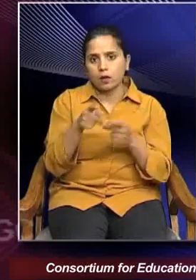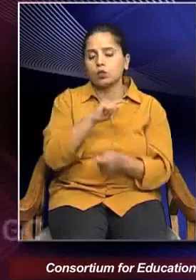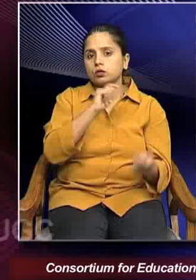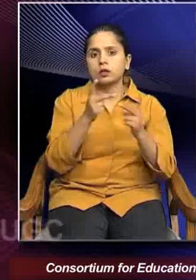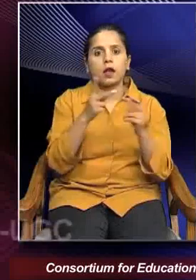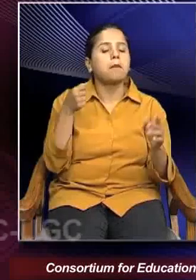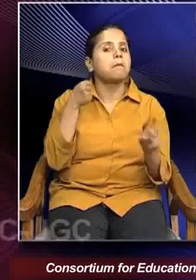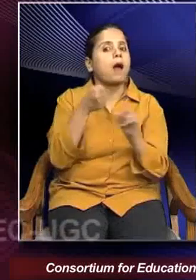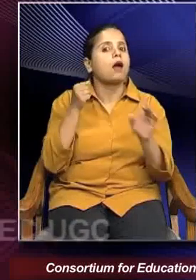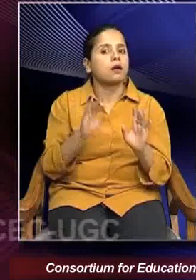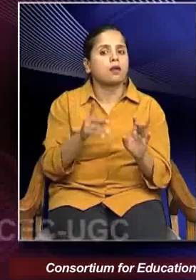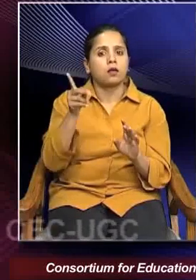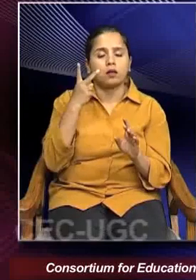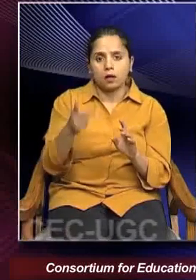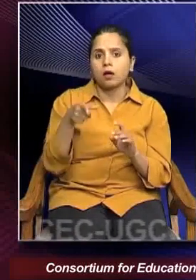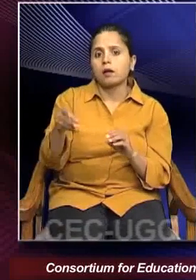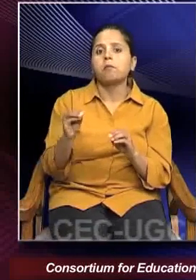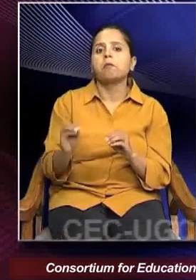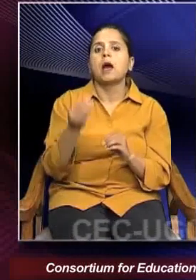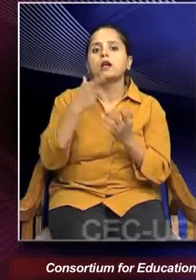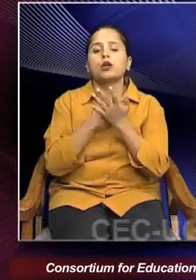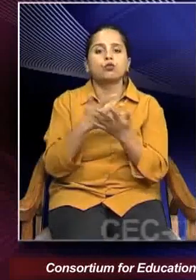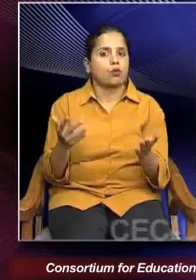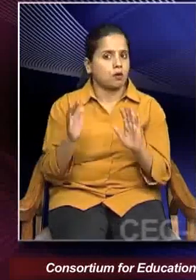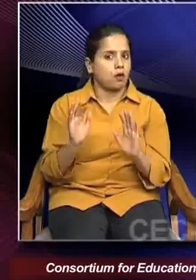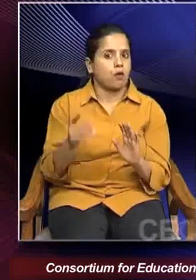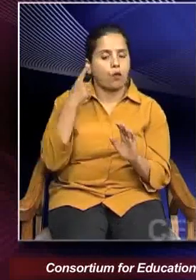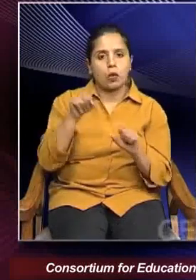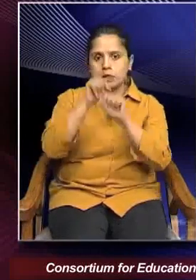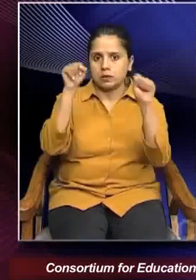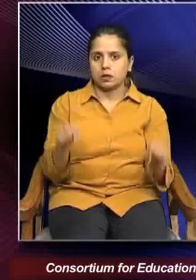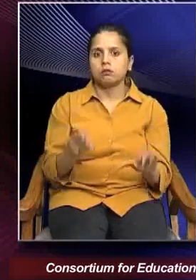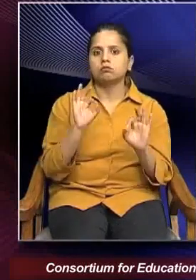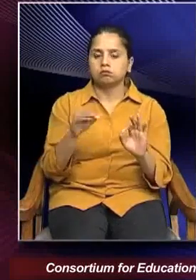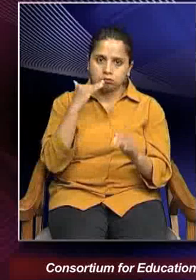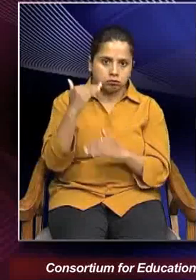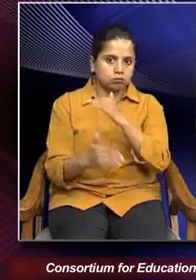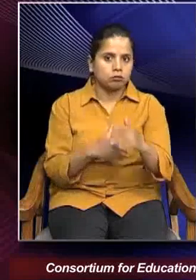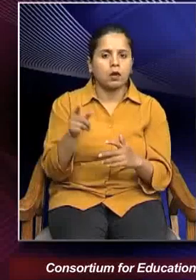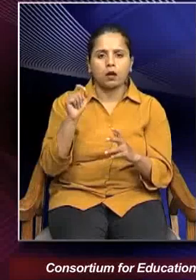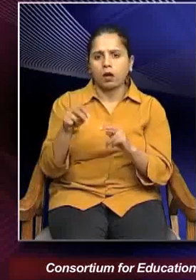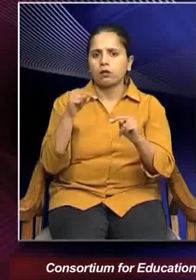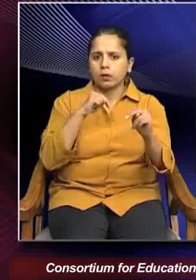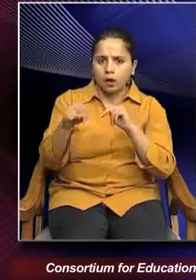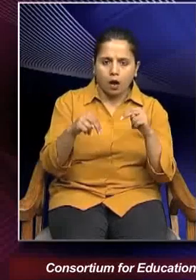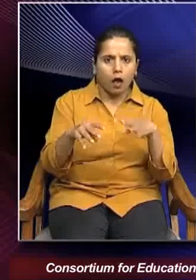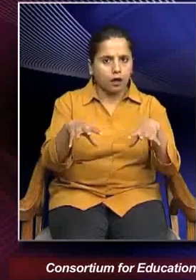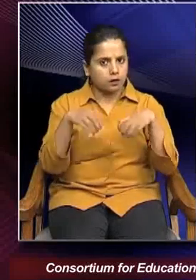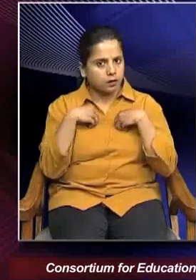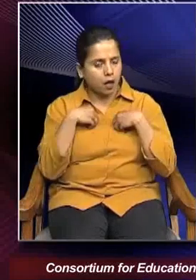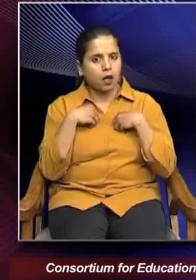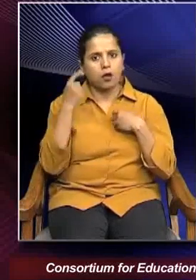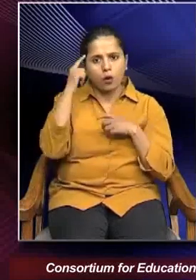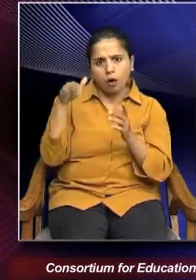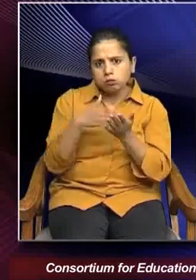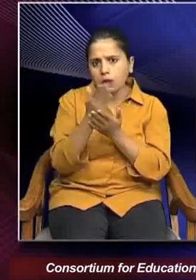impacts, they have relatively better resources to have systems in place to negotiate, to adapt, and to mitigate